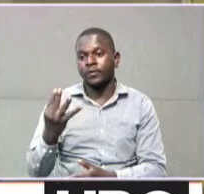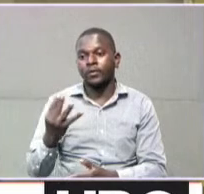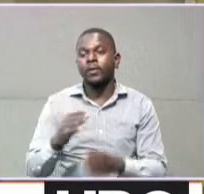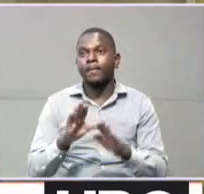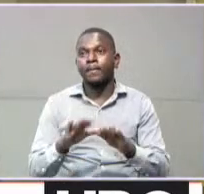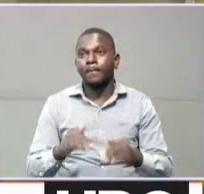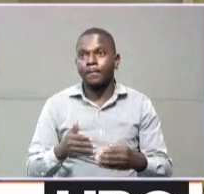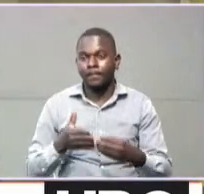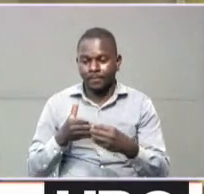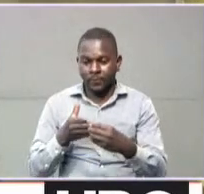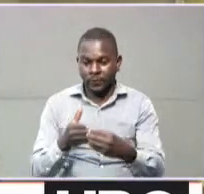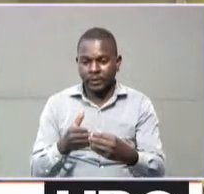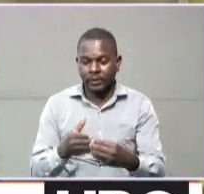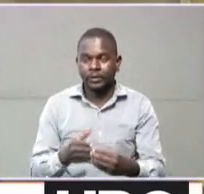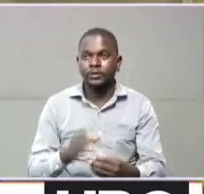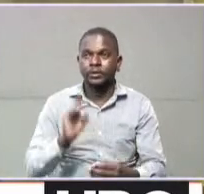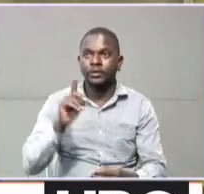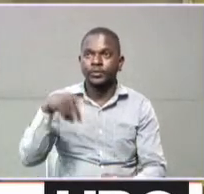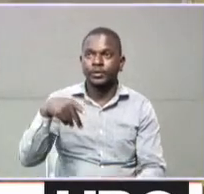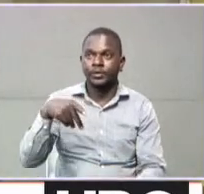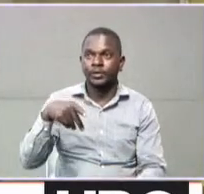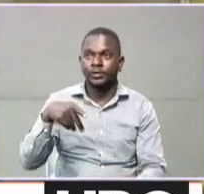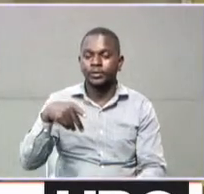leader in the democratic party